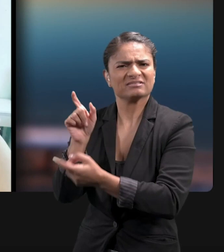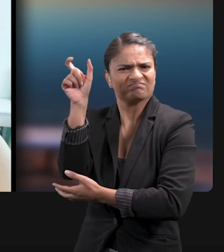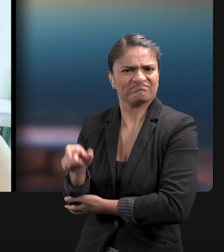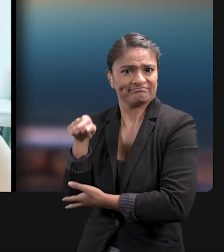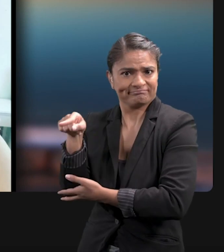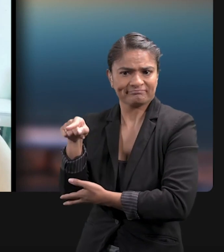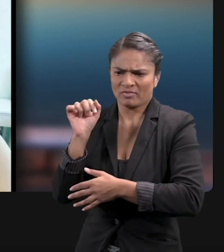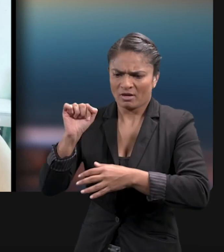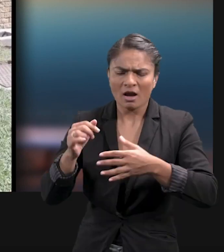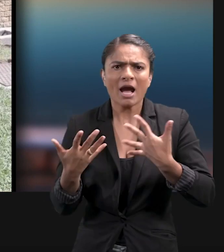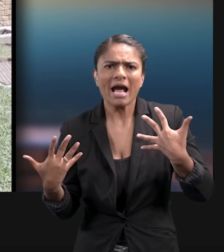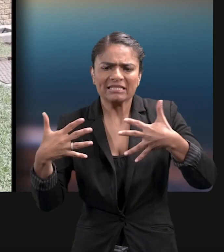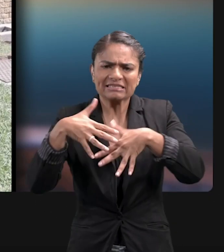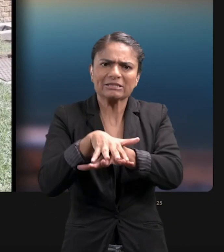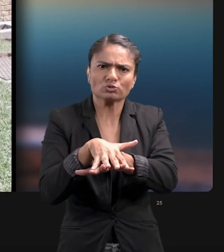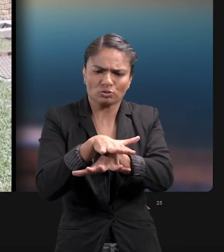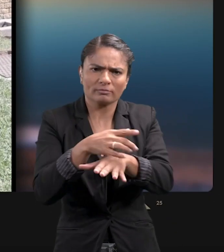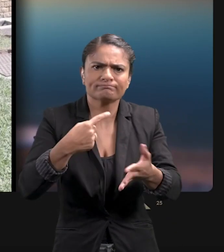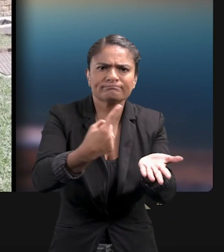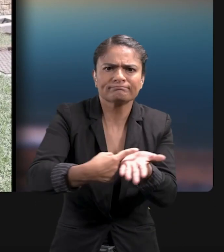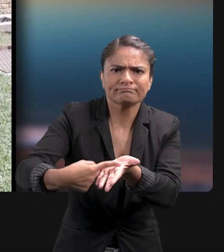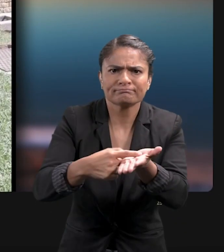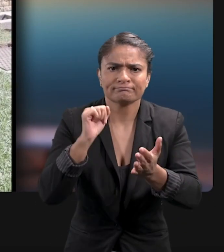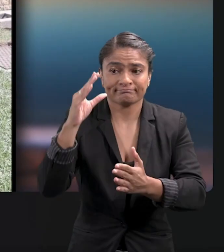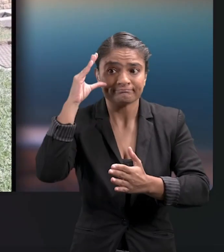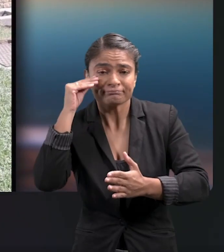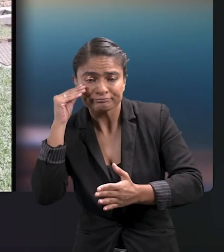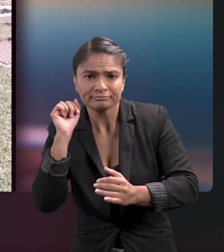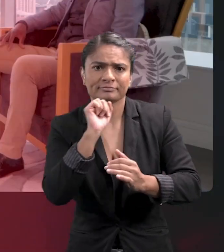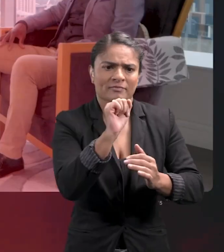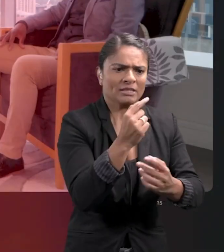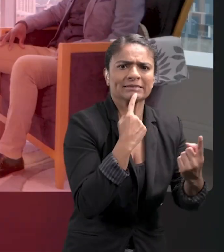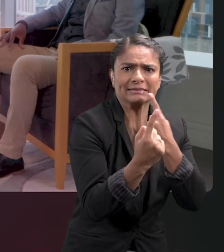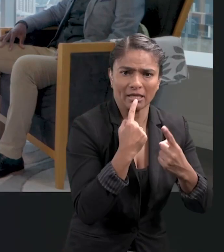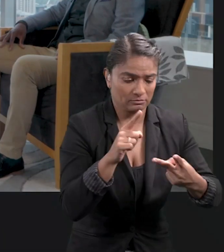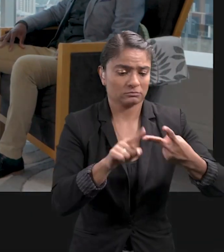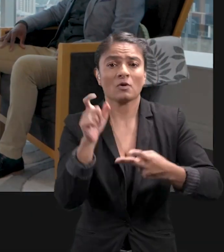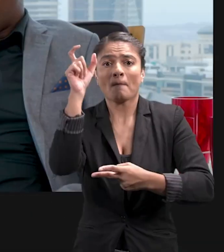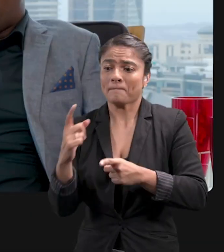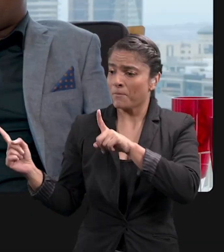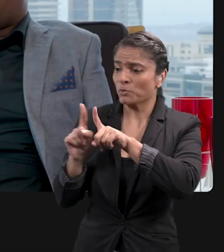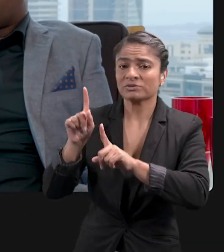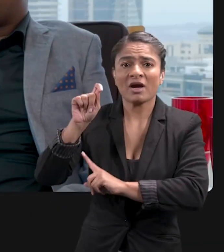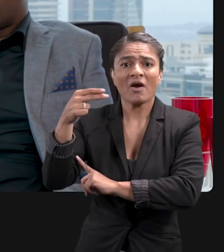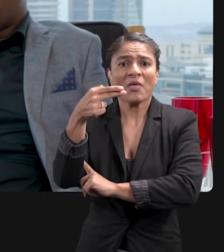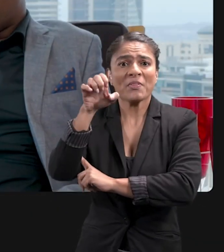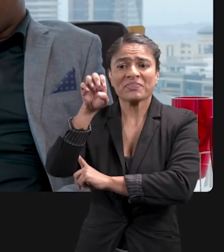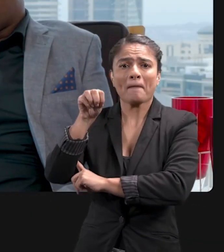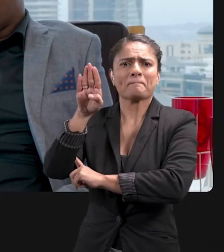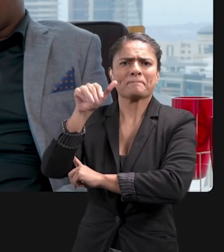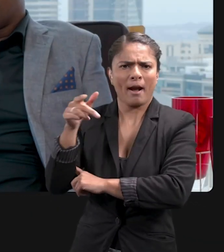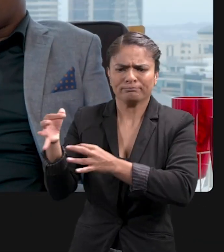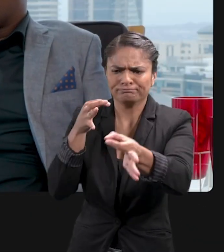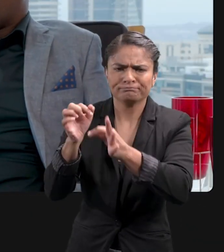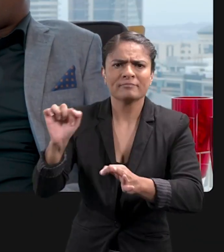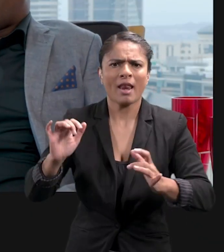her intersectionality experiences between her impairments and studies. Our studio guest is Themba, and we tap